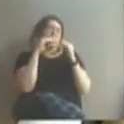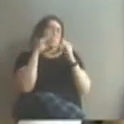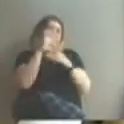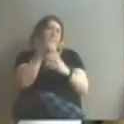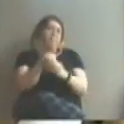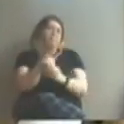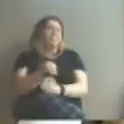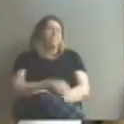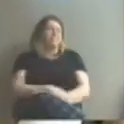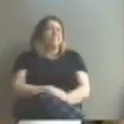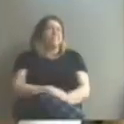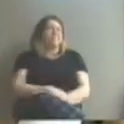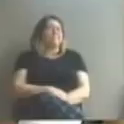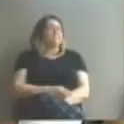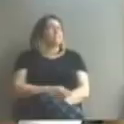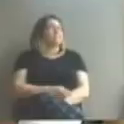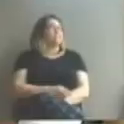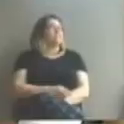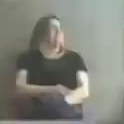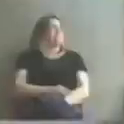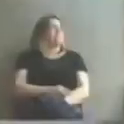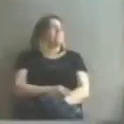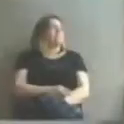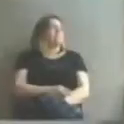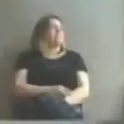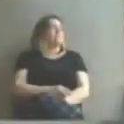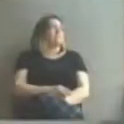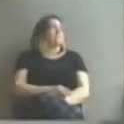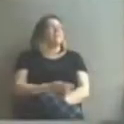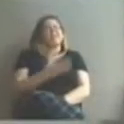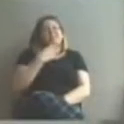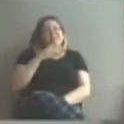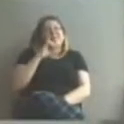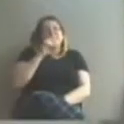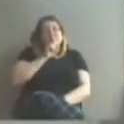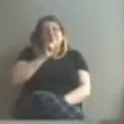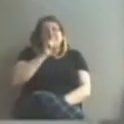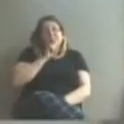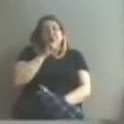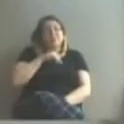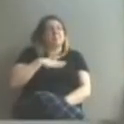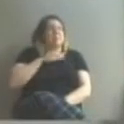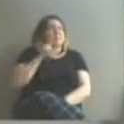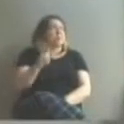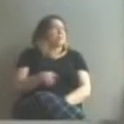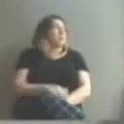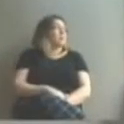org charts. Yes, sir. Well, thank you for being very patient and answering my questions. Yes, sir.